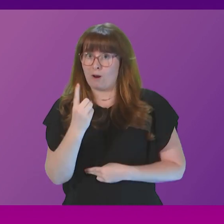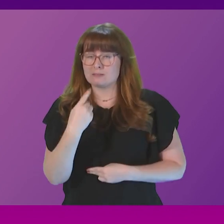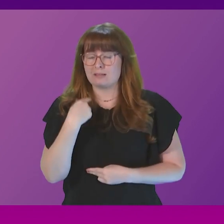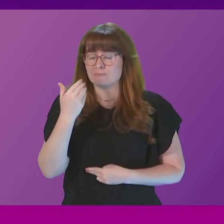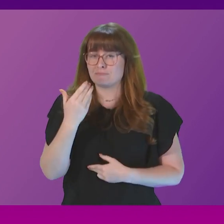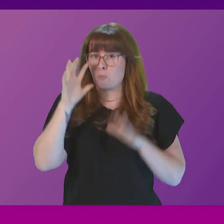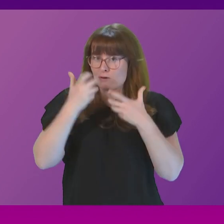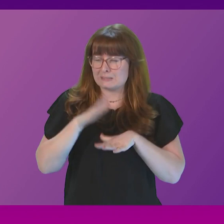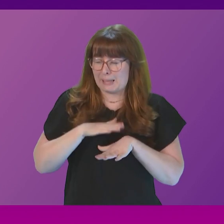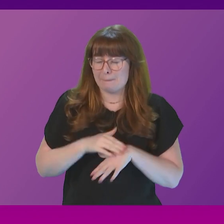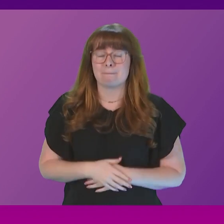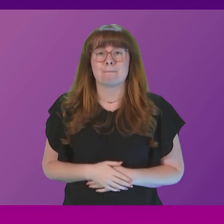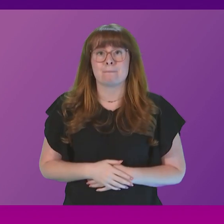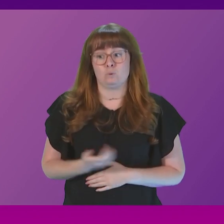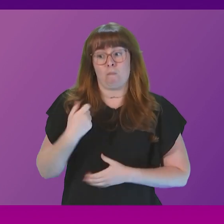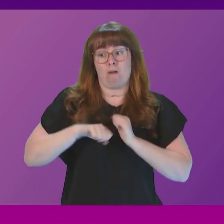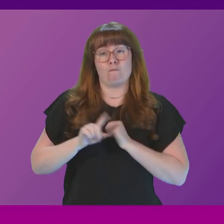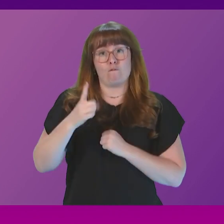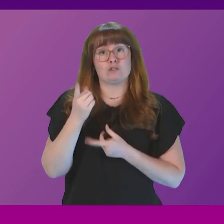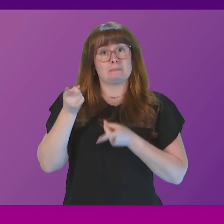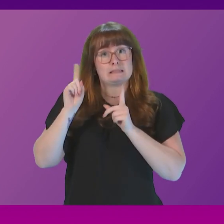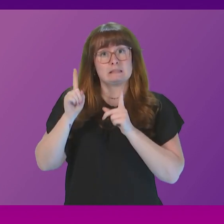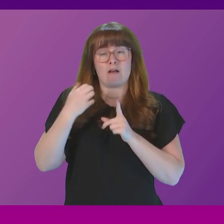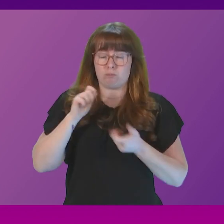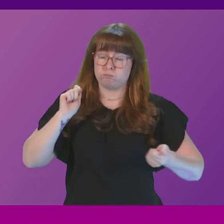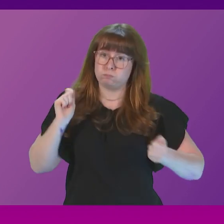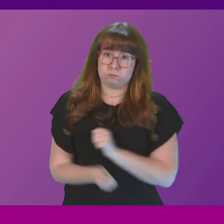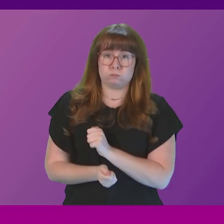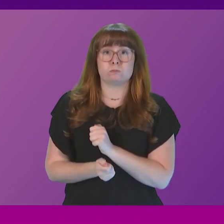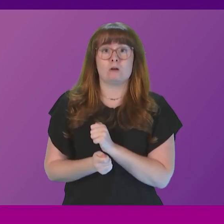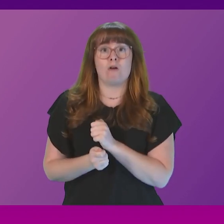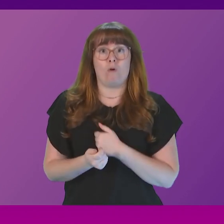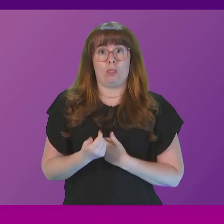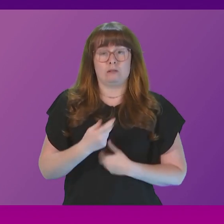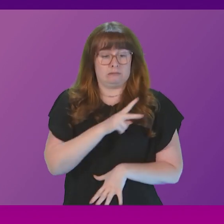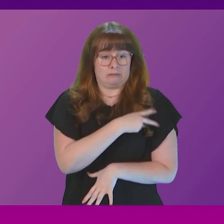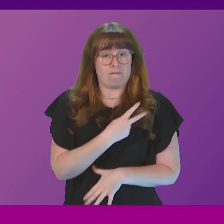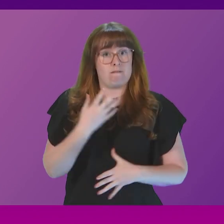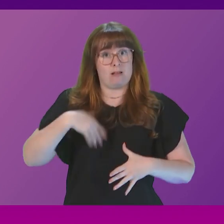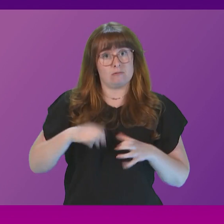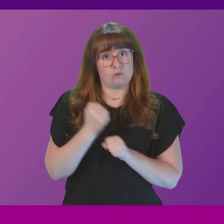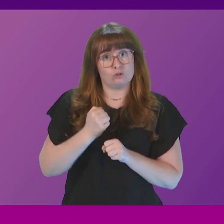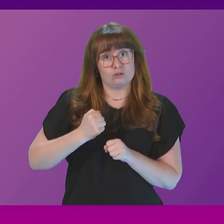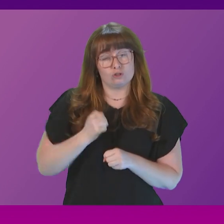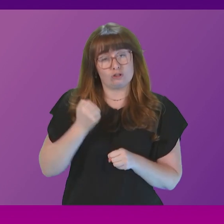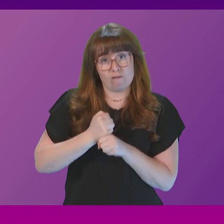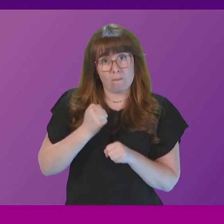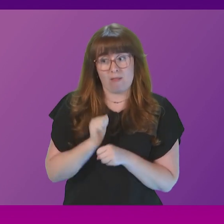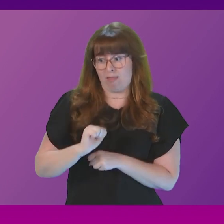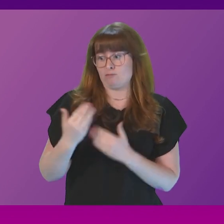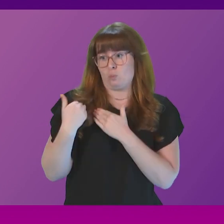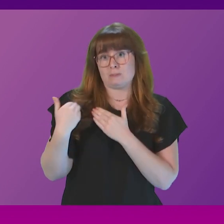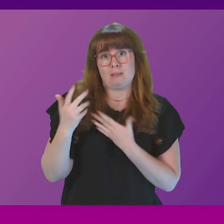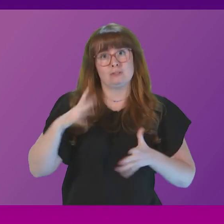time. Obviously, since becoming First Minister, there's been a substantial change both in the personnel of the Scottish Government but also their